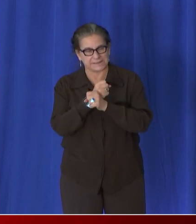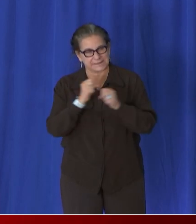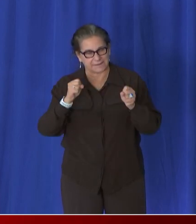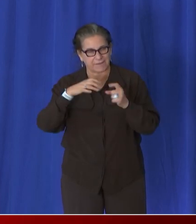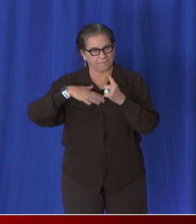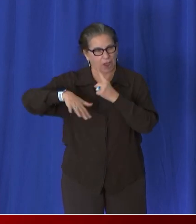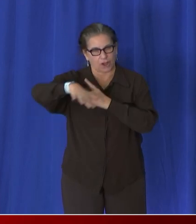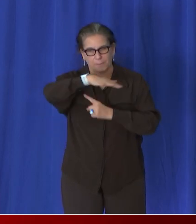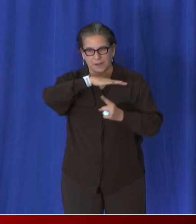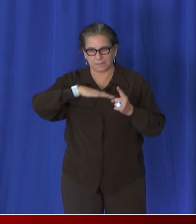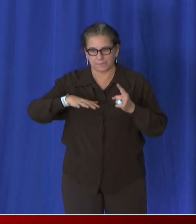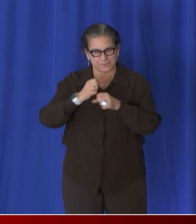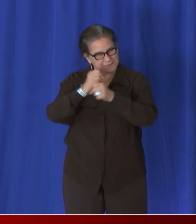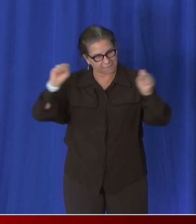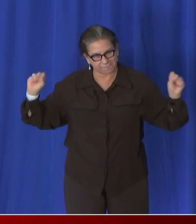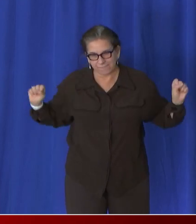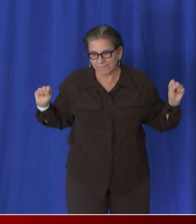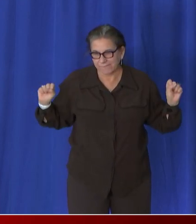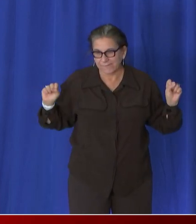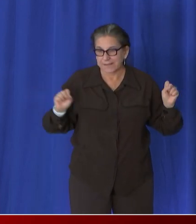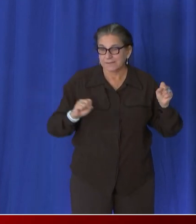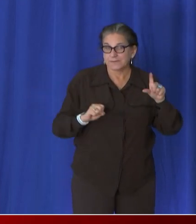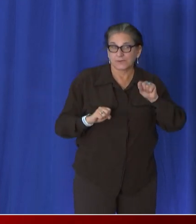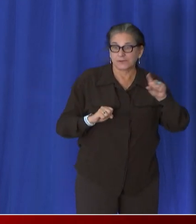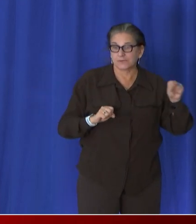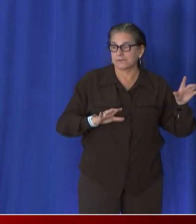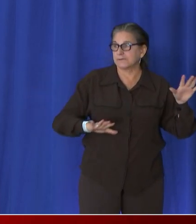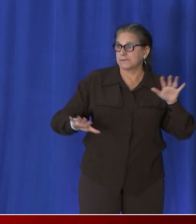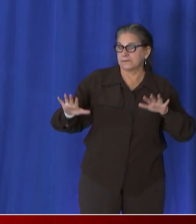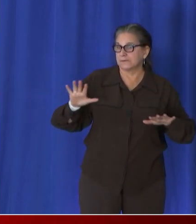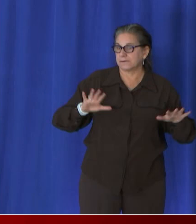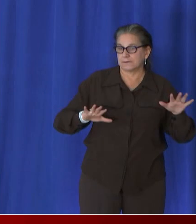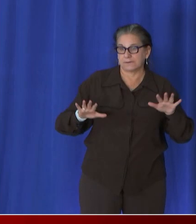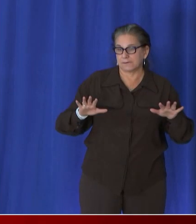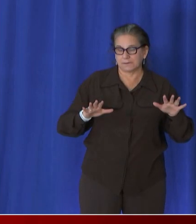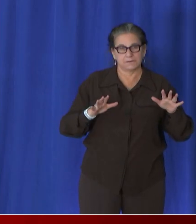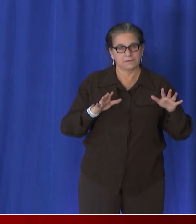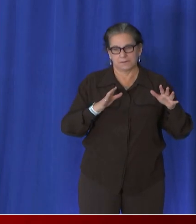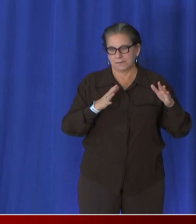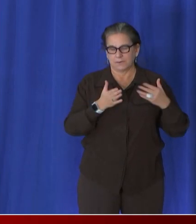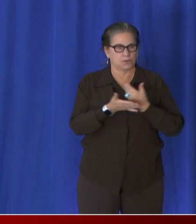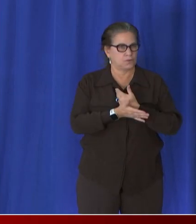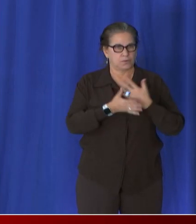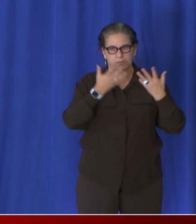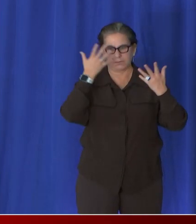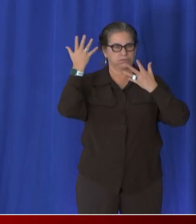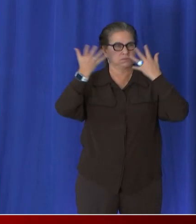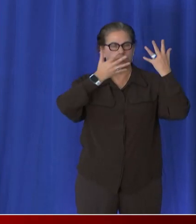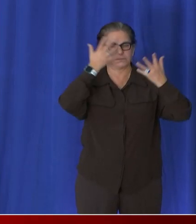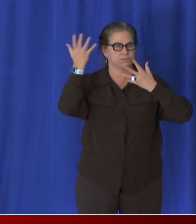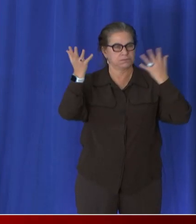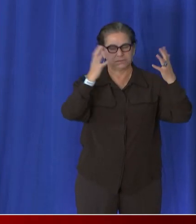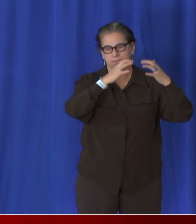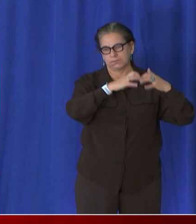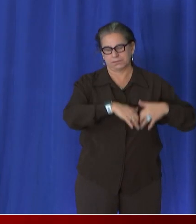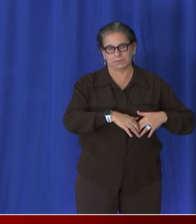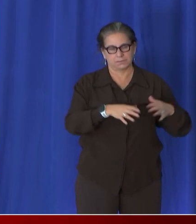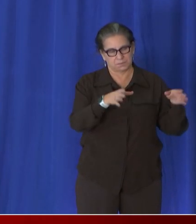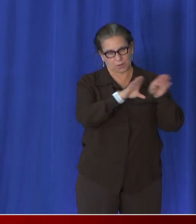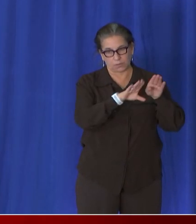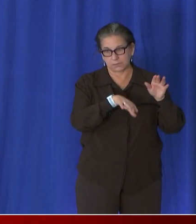In 2020, we had to shut down because we didn't know a lot about the virus, and we knew it was very